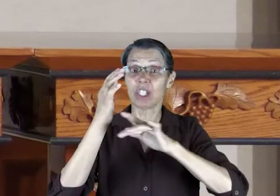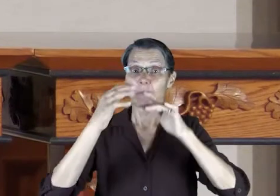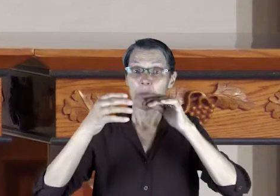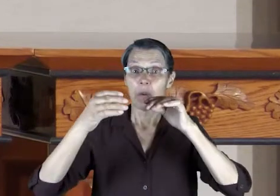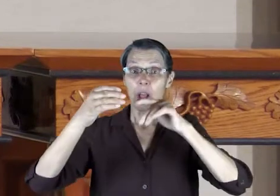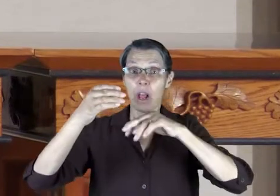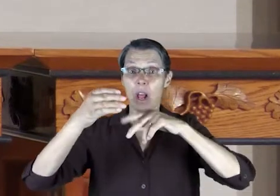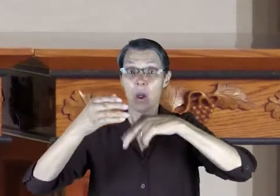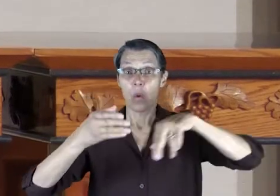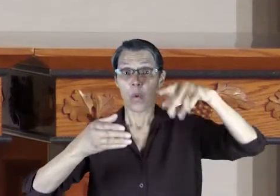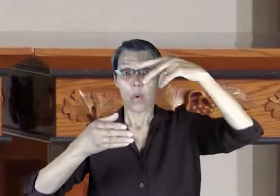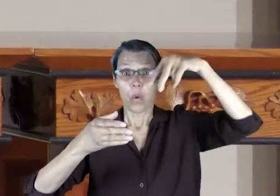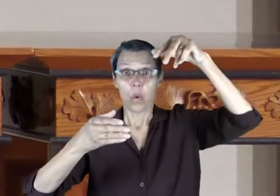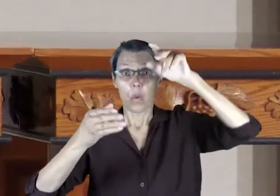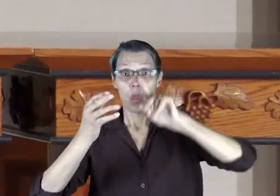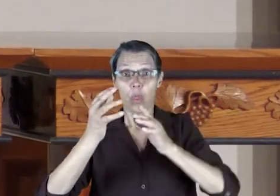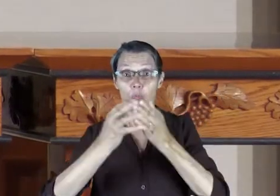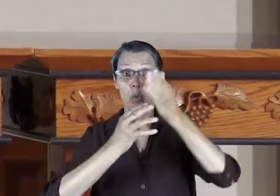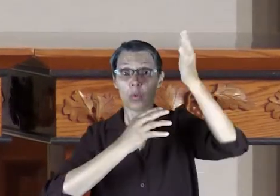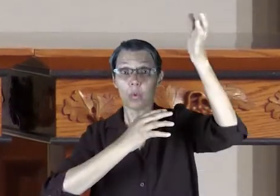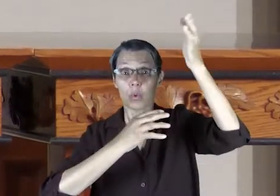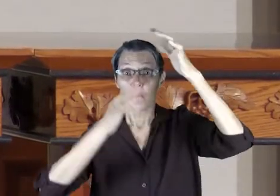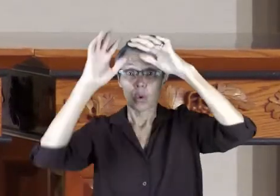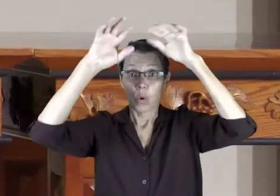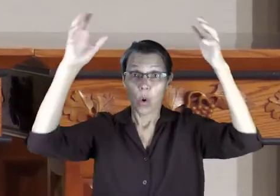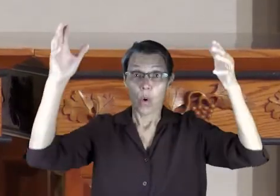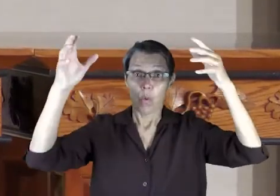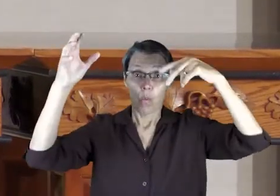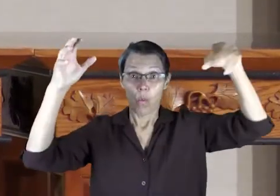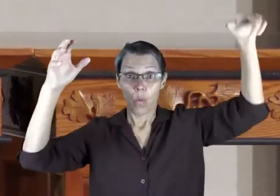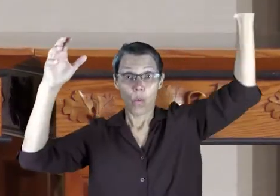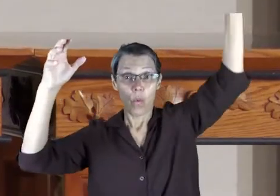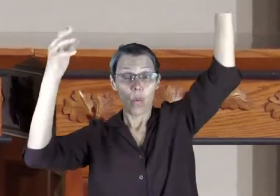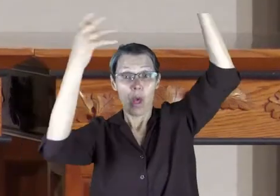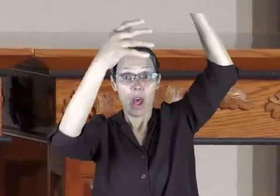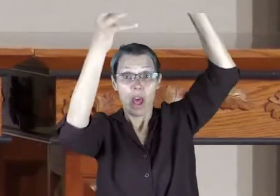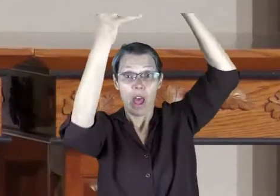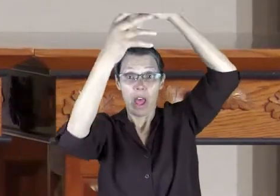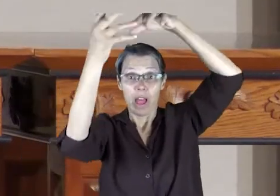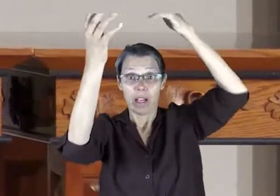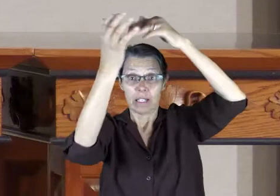that when European missionaries got to South Africa,